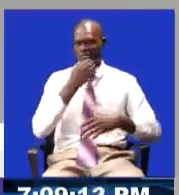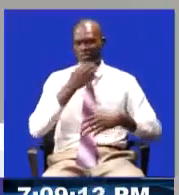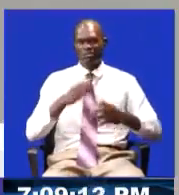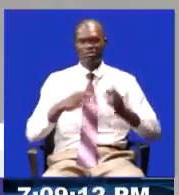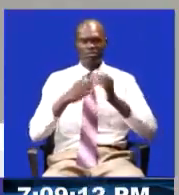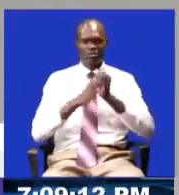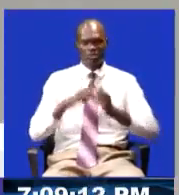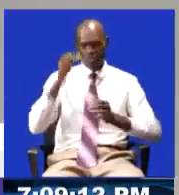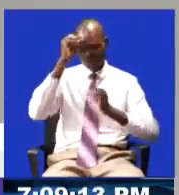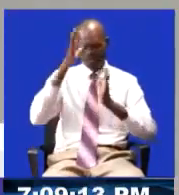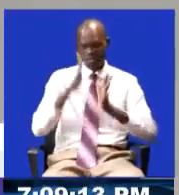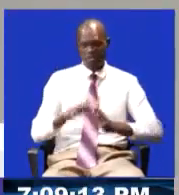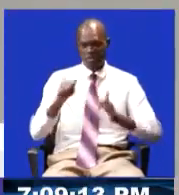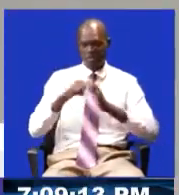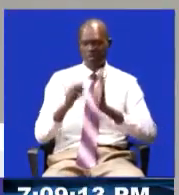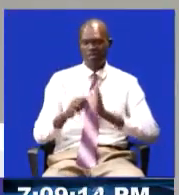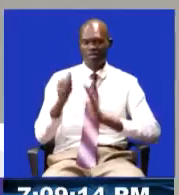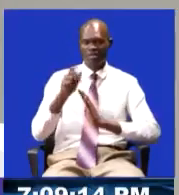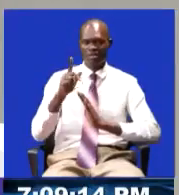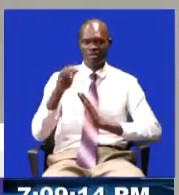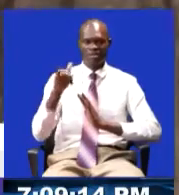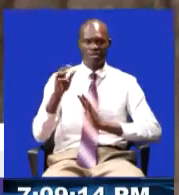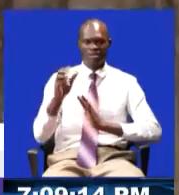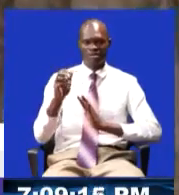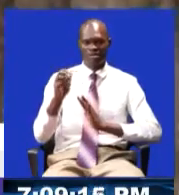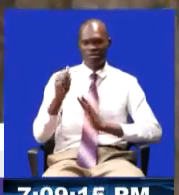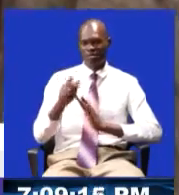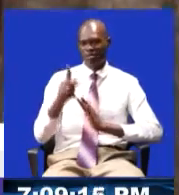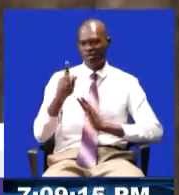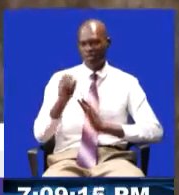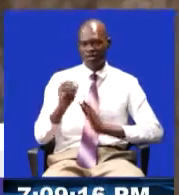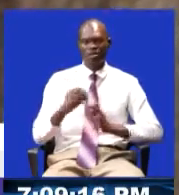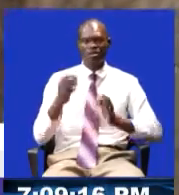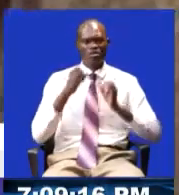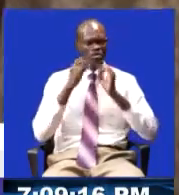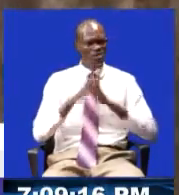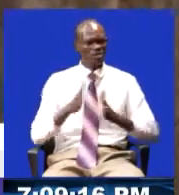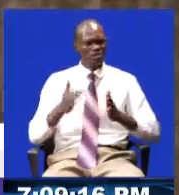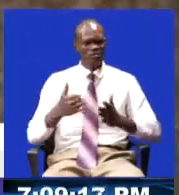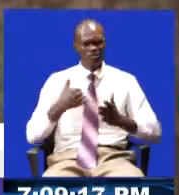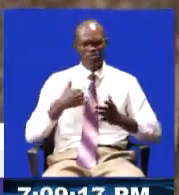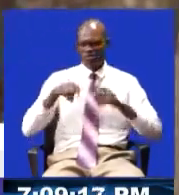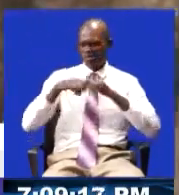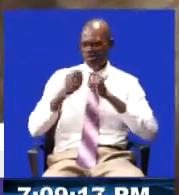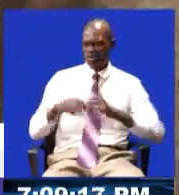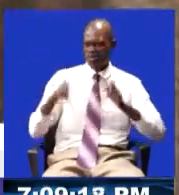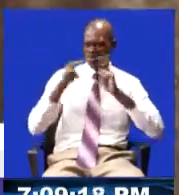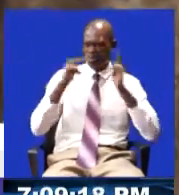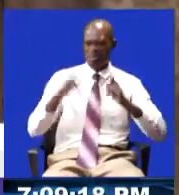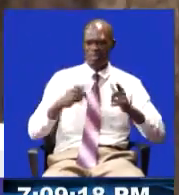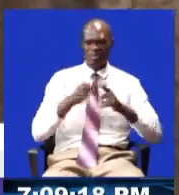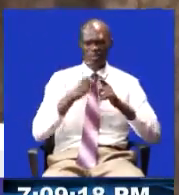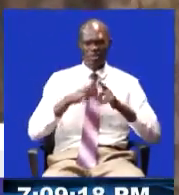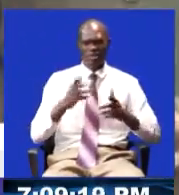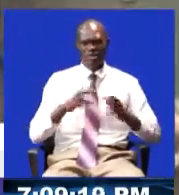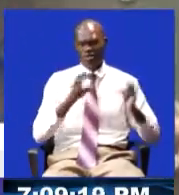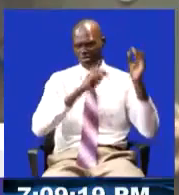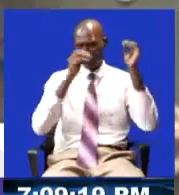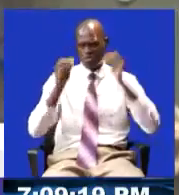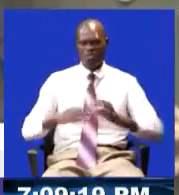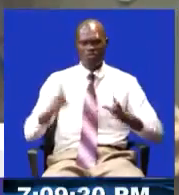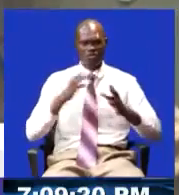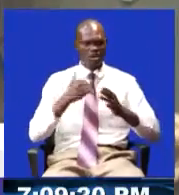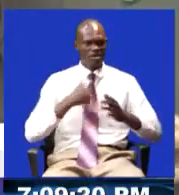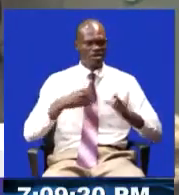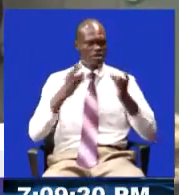Migosi Chila yake apise nowacho ni ng'ata ng'ata maneno pek manyalo miyo kwe kethore oter e kome mondo obed jathek. Ok